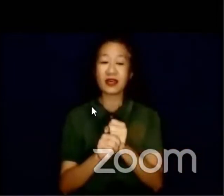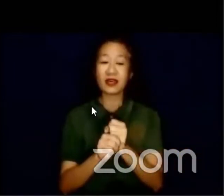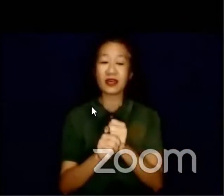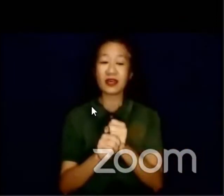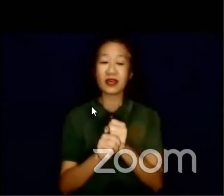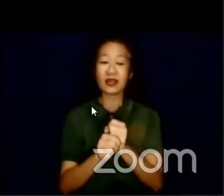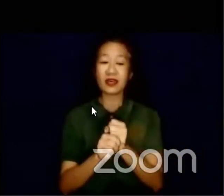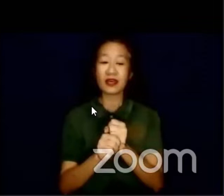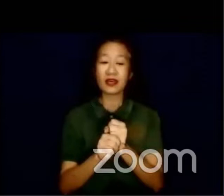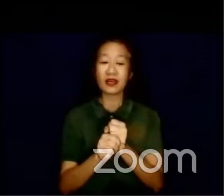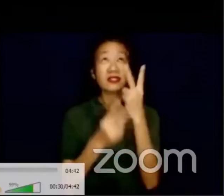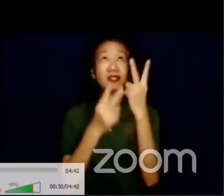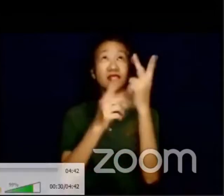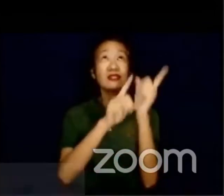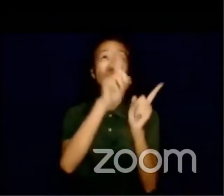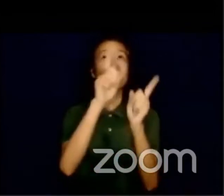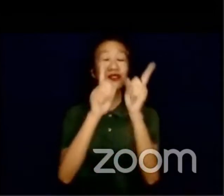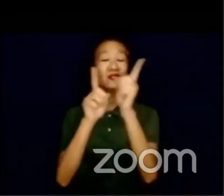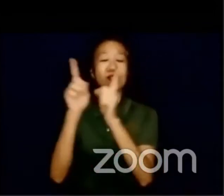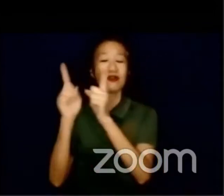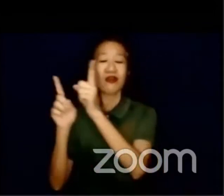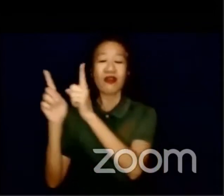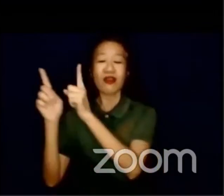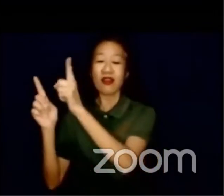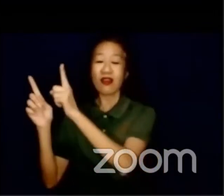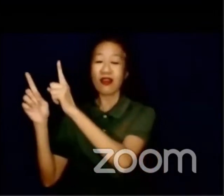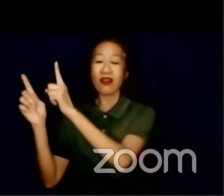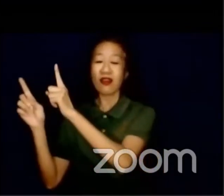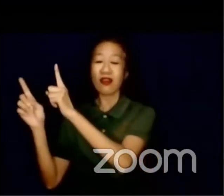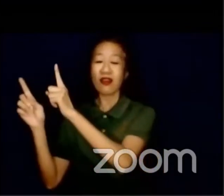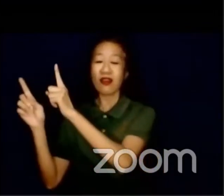submit. I see the